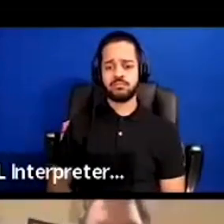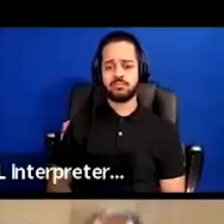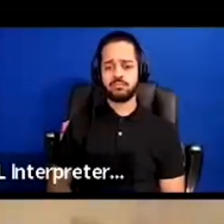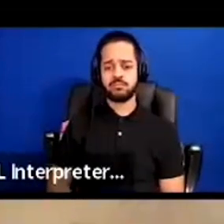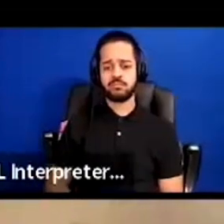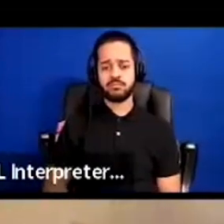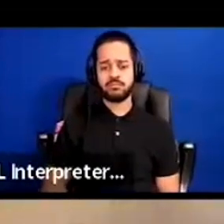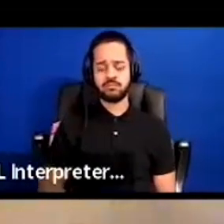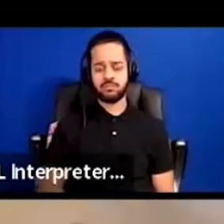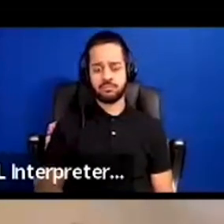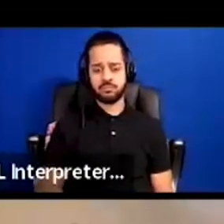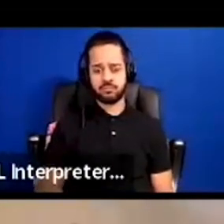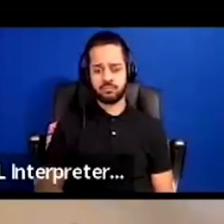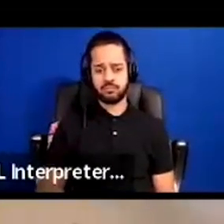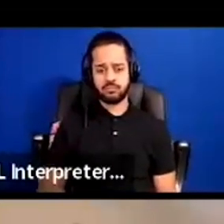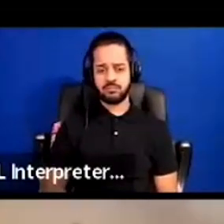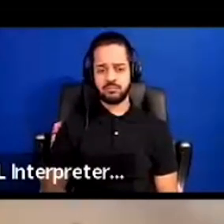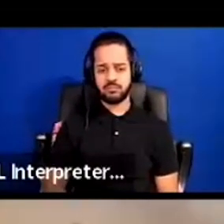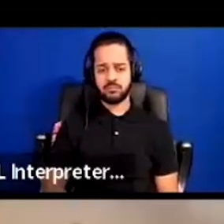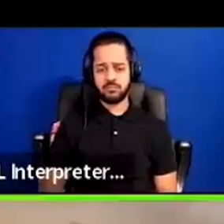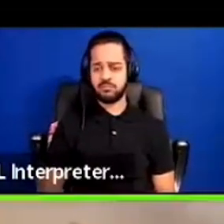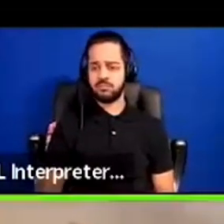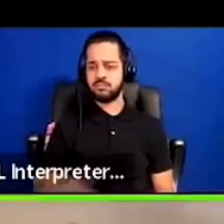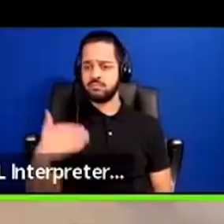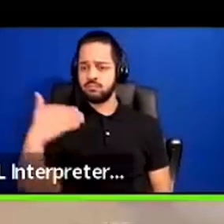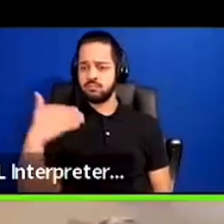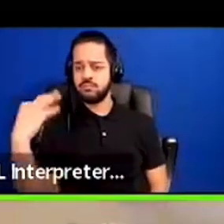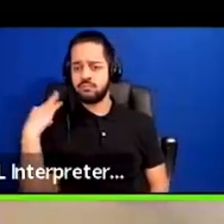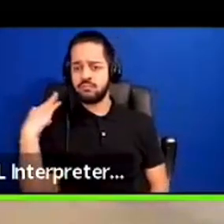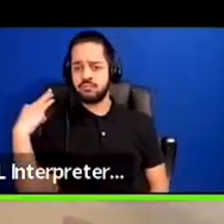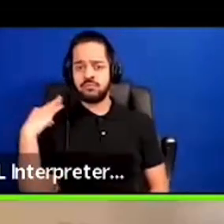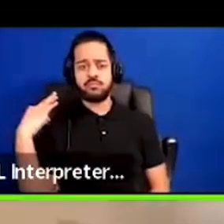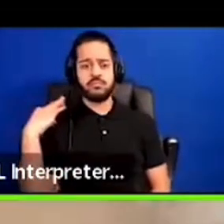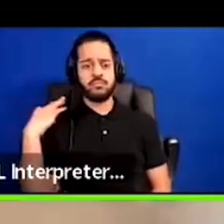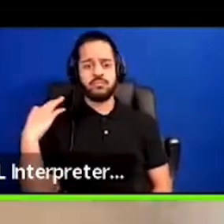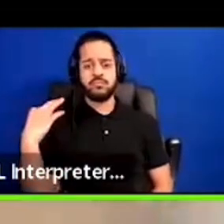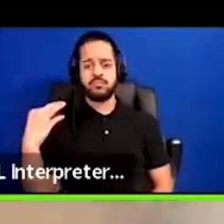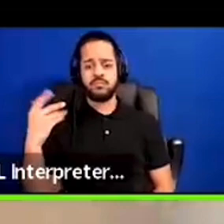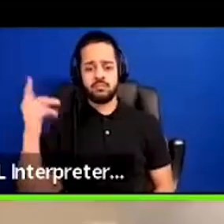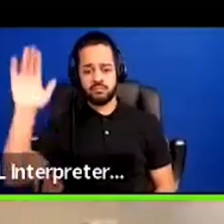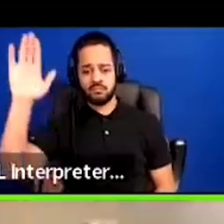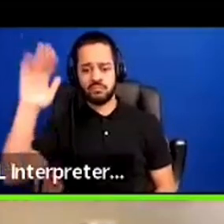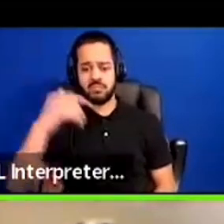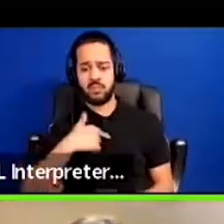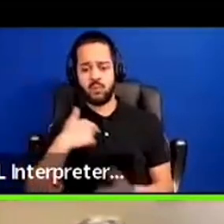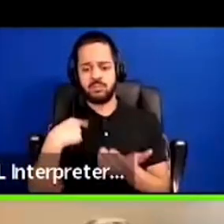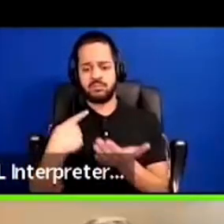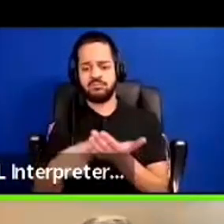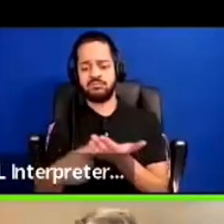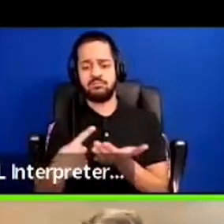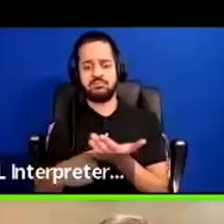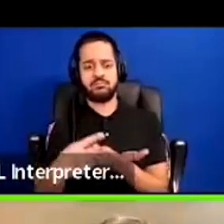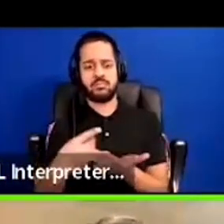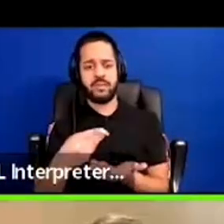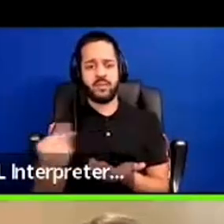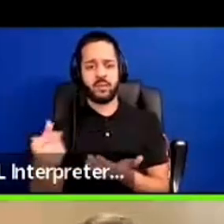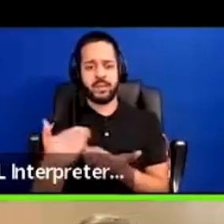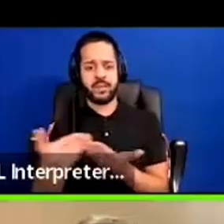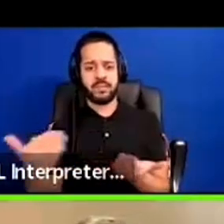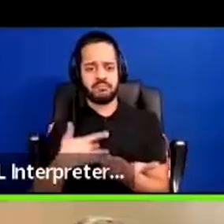Tom, All right, you've I'll been give it a go. volunteered. I'll give it a go then. So we've talked about quite a few things. I think there's positive things coming out of MSD as far